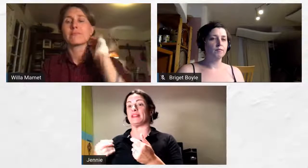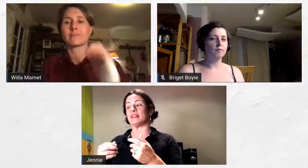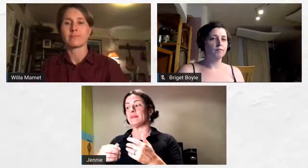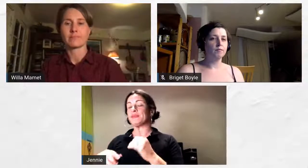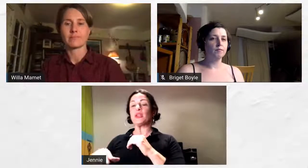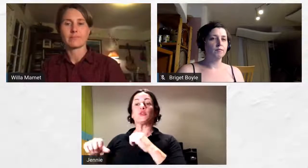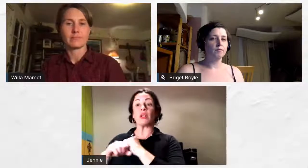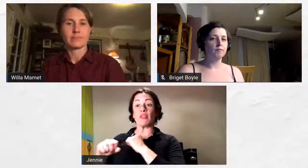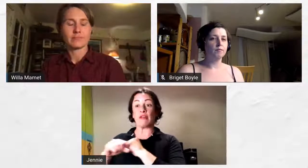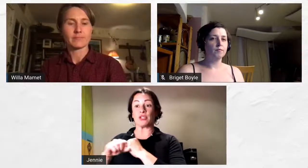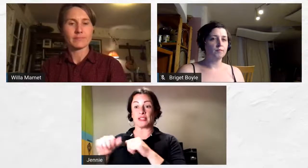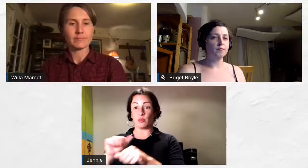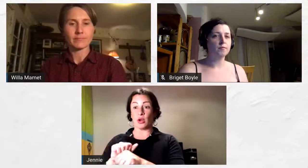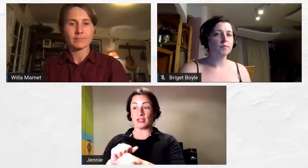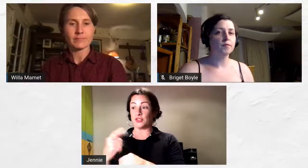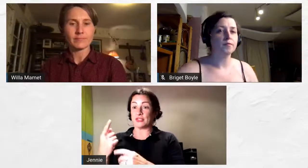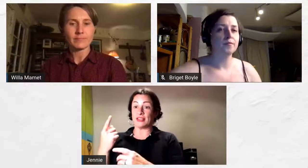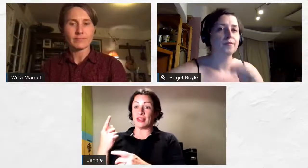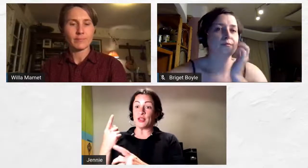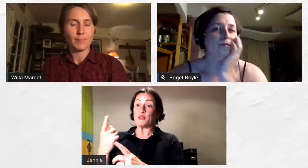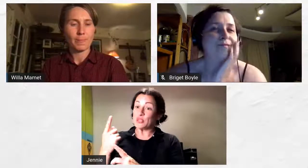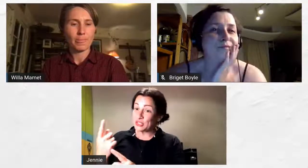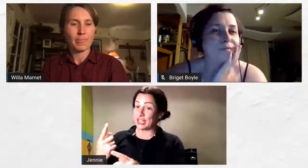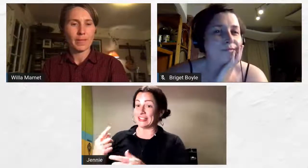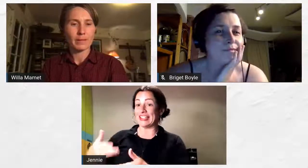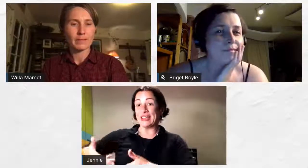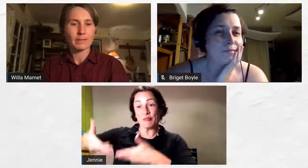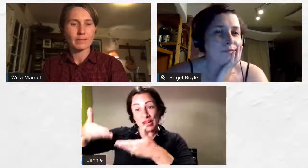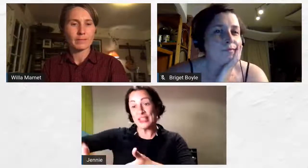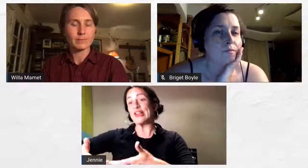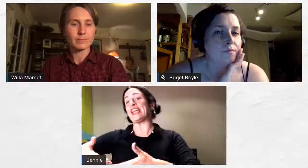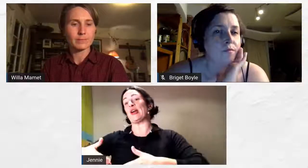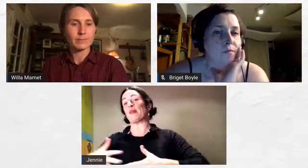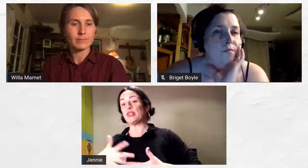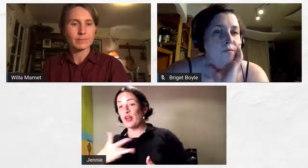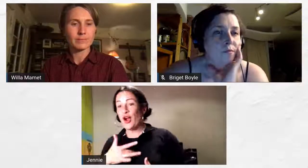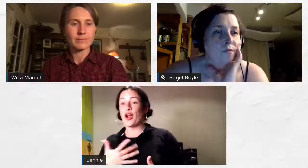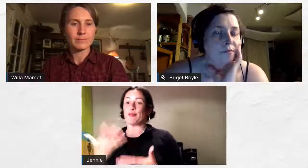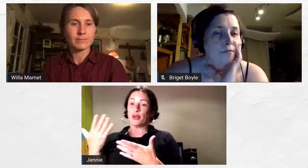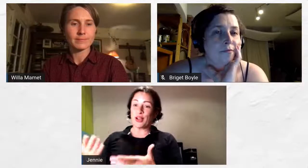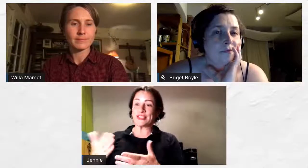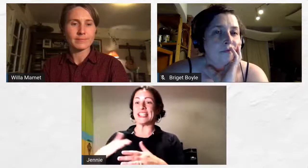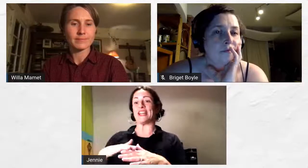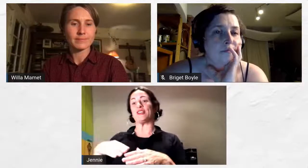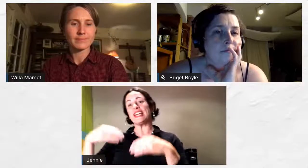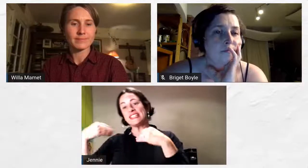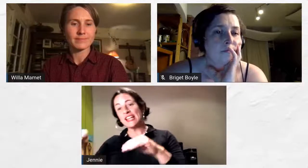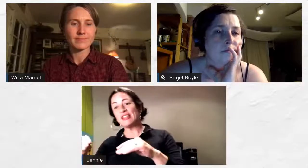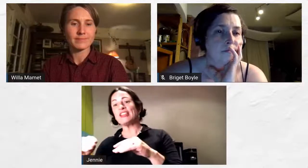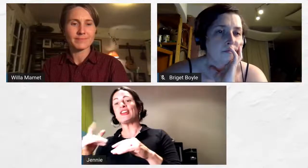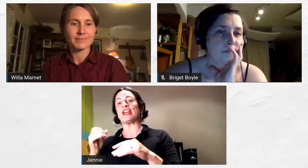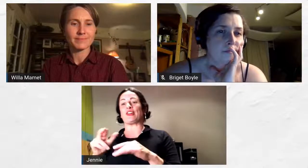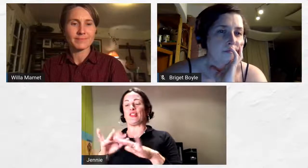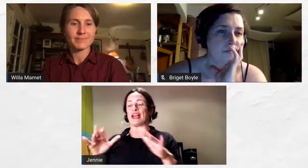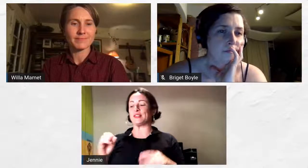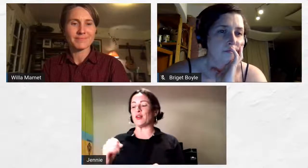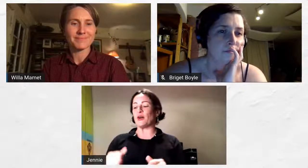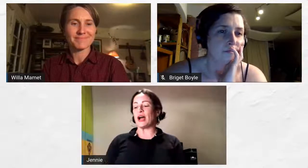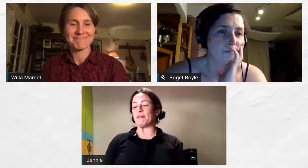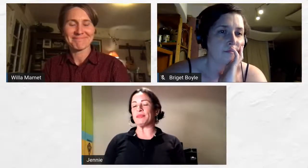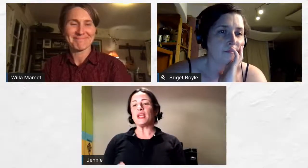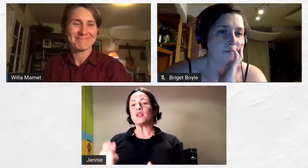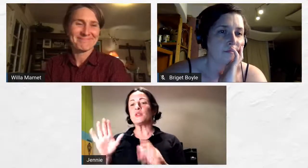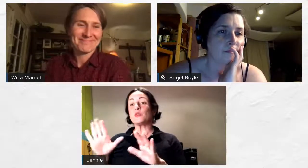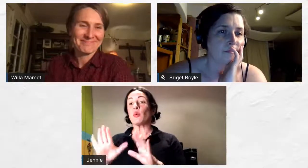up and doing all the advertising work. It's just the musician bringing their gear, bringing their heart, putting it on stage, selling their gear and all that.